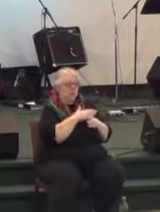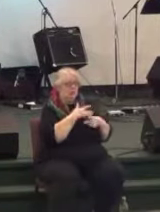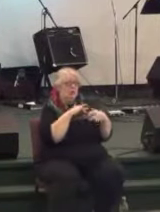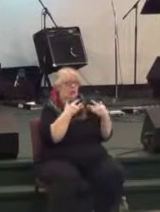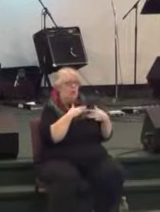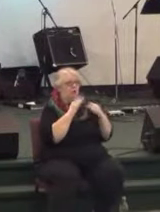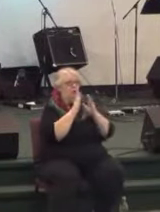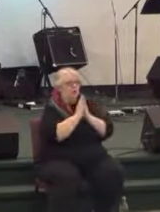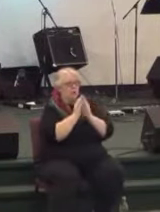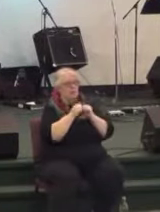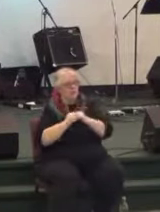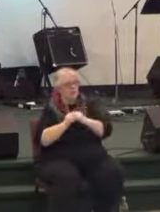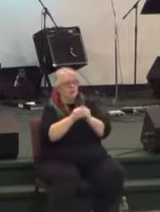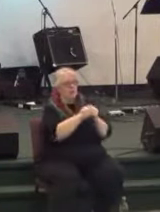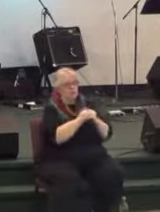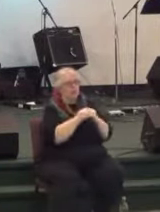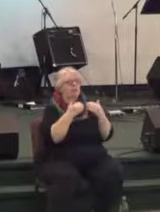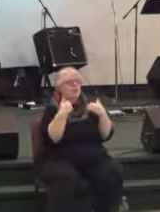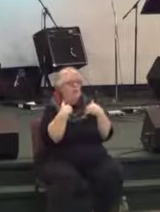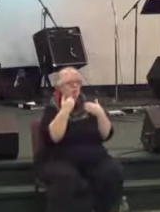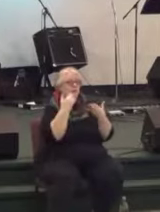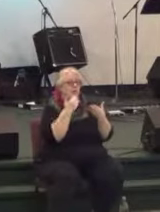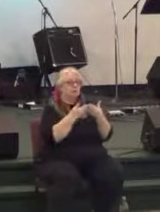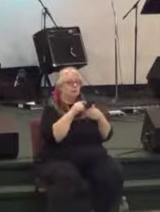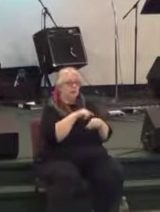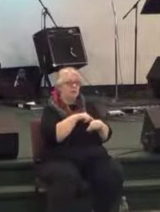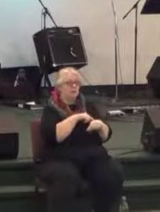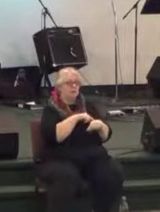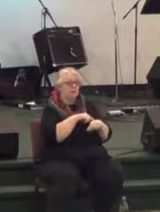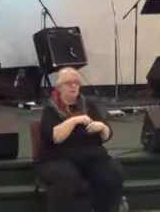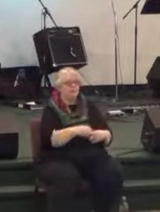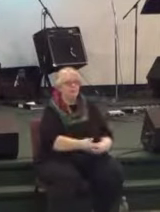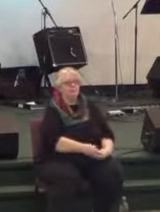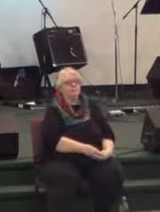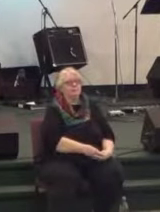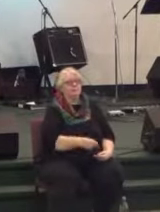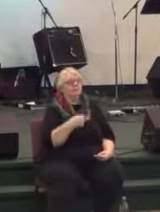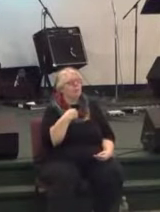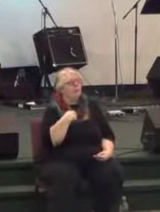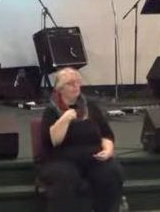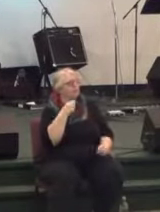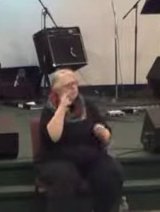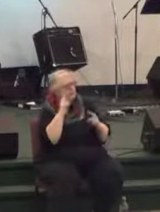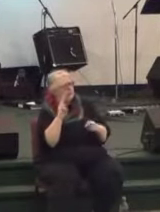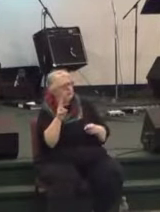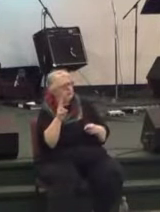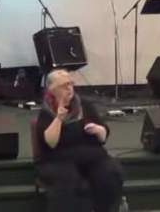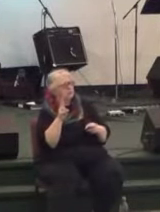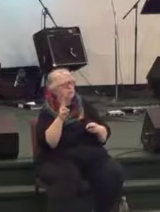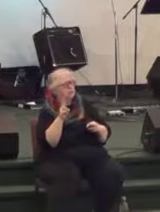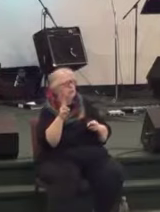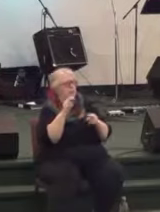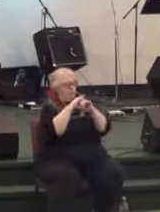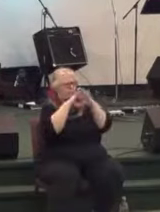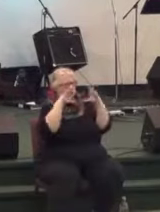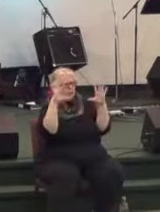pray together and have a really good time. I was really, really honored. I've had this vision of starting a